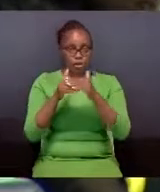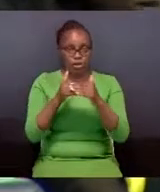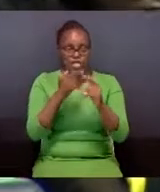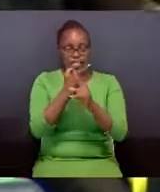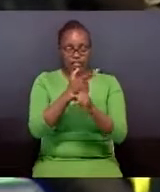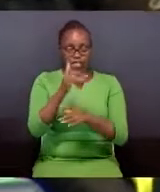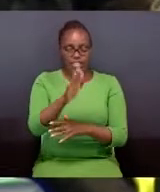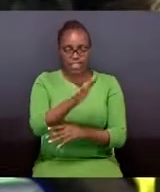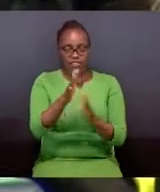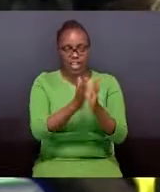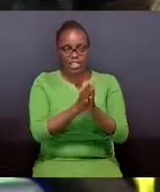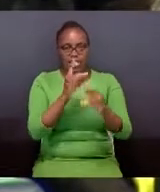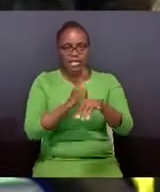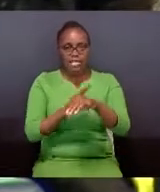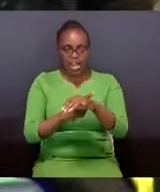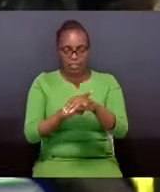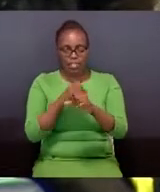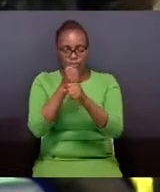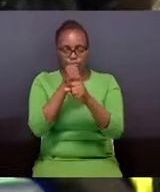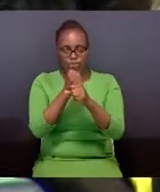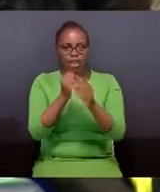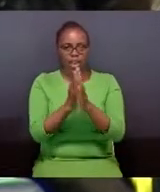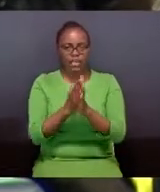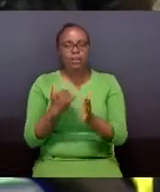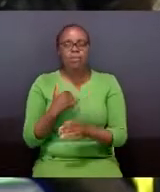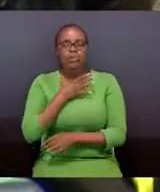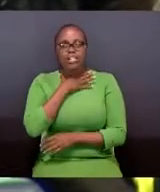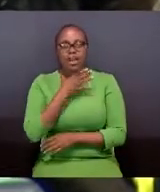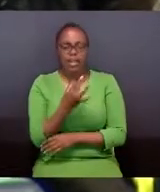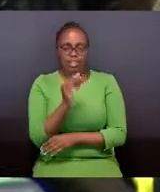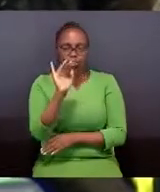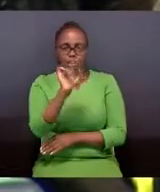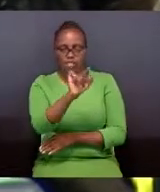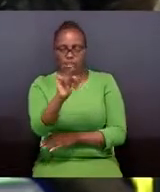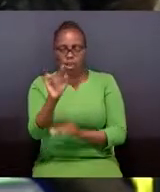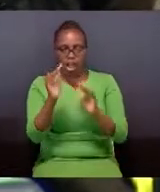speakers when they are taking the floor. And I would like to ask you,